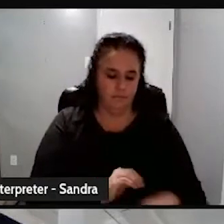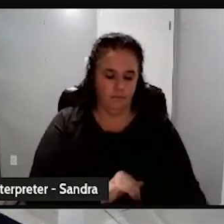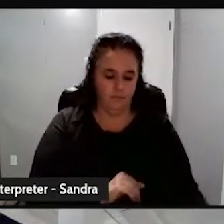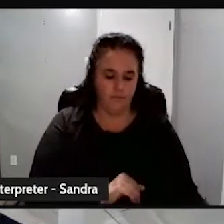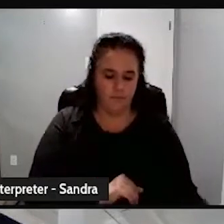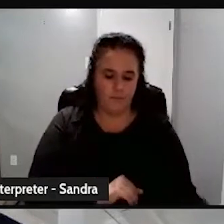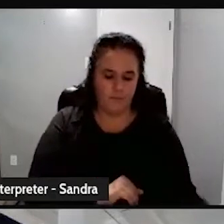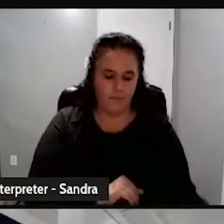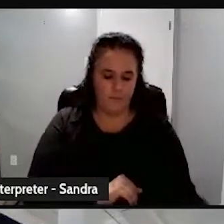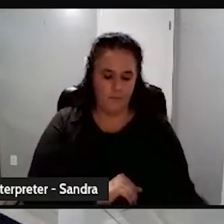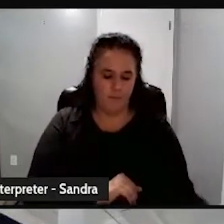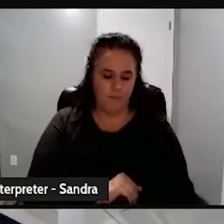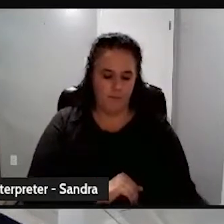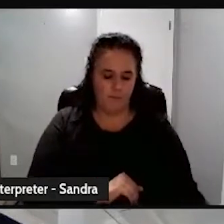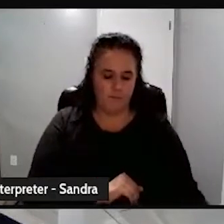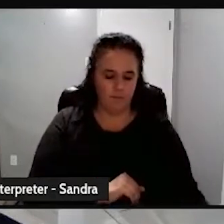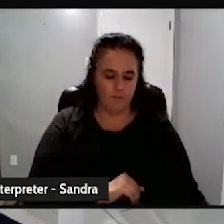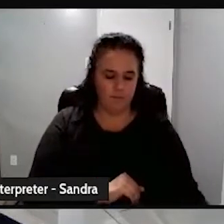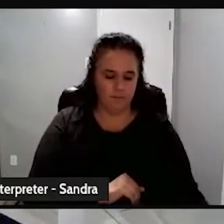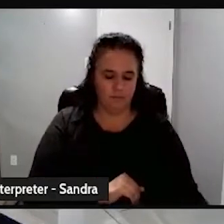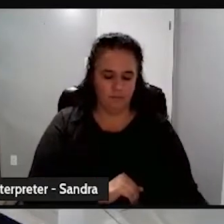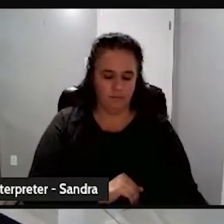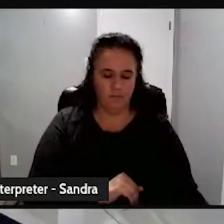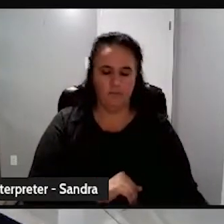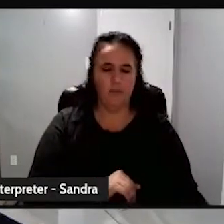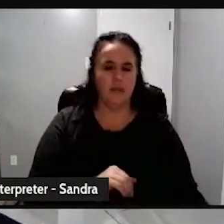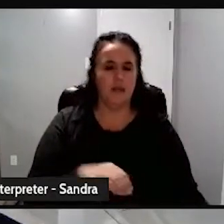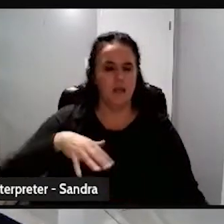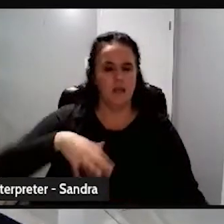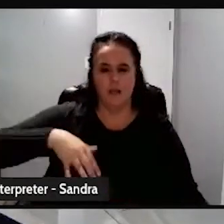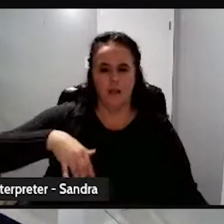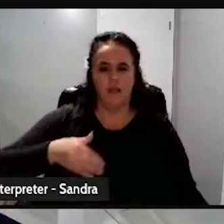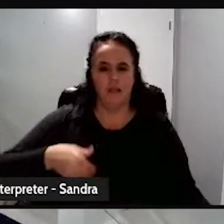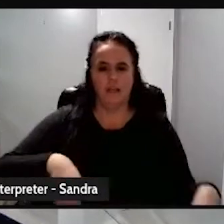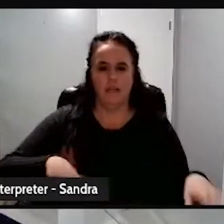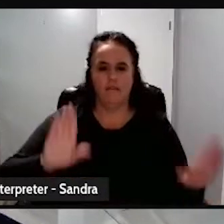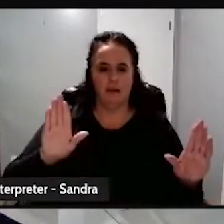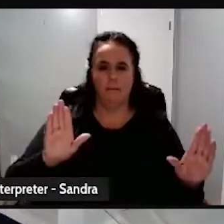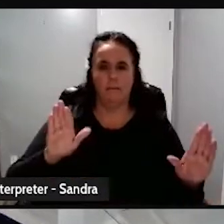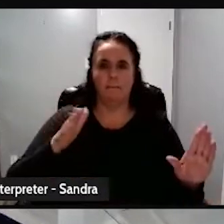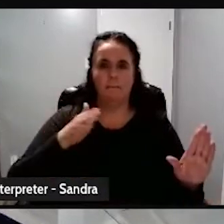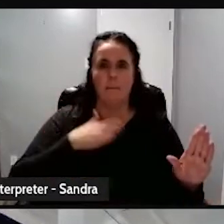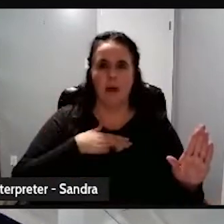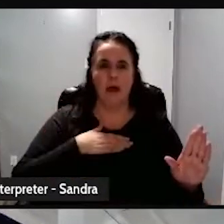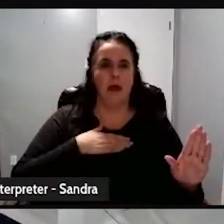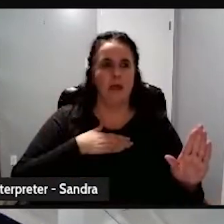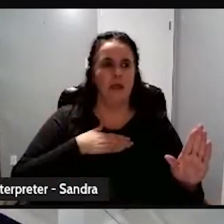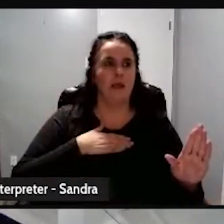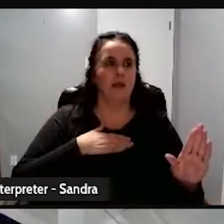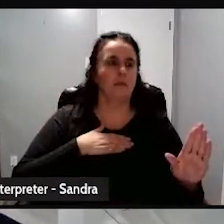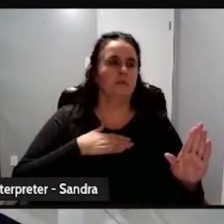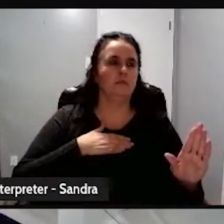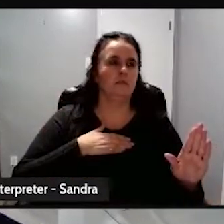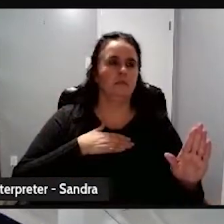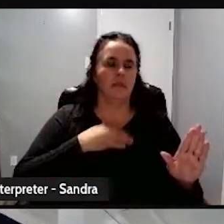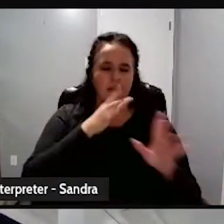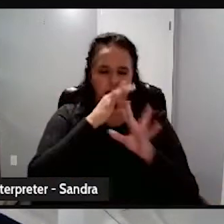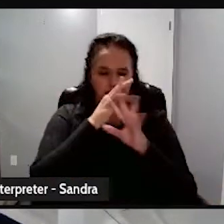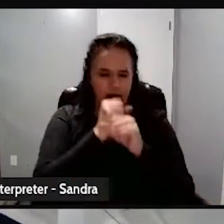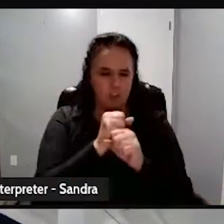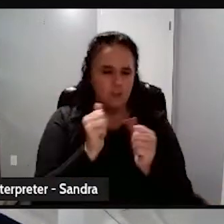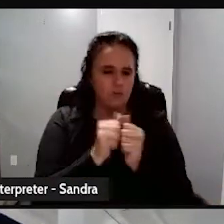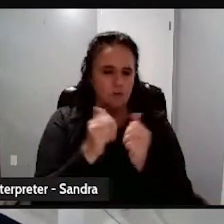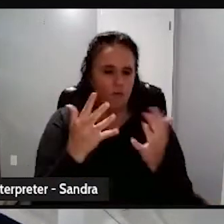I have not yet given up my complete and utter fascination with